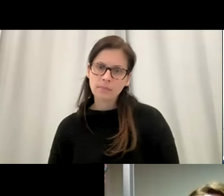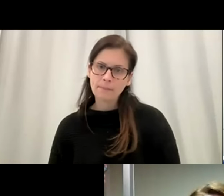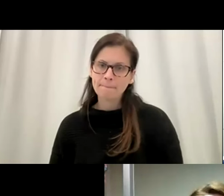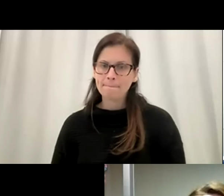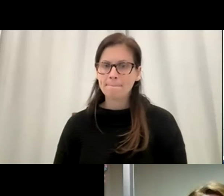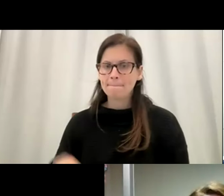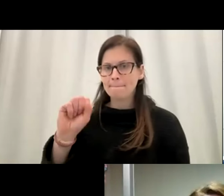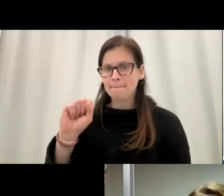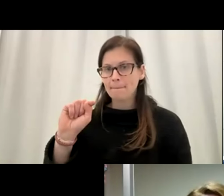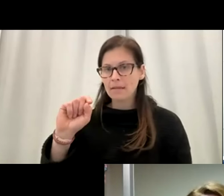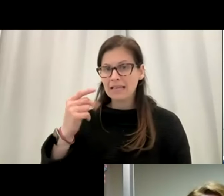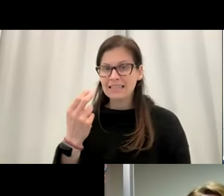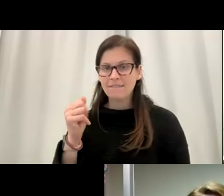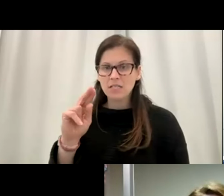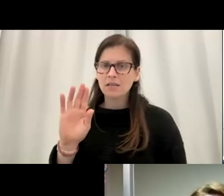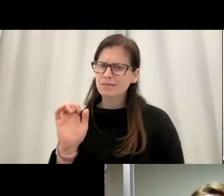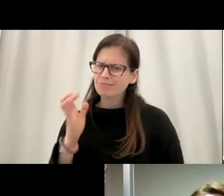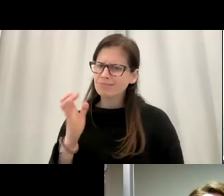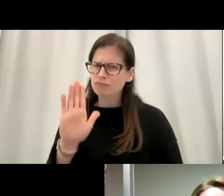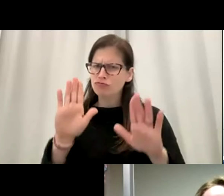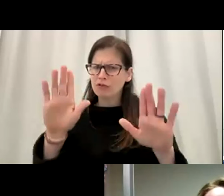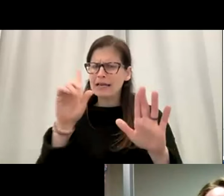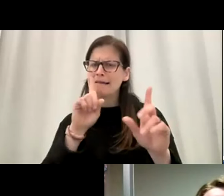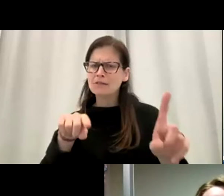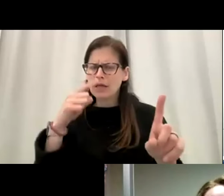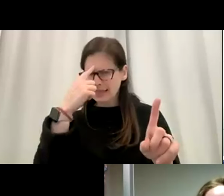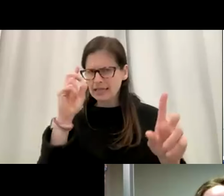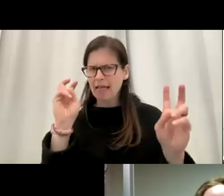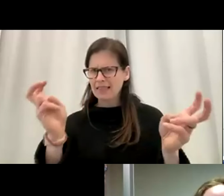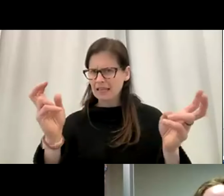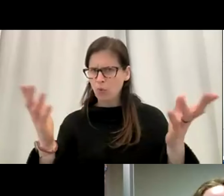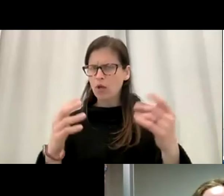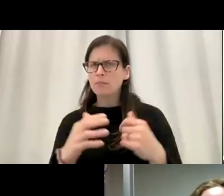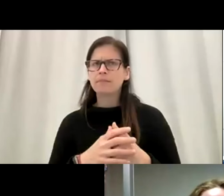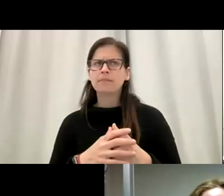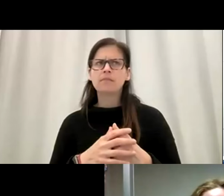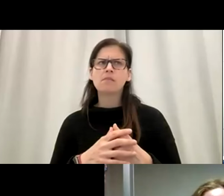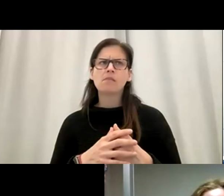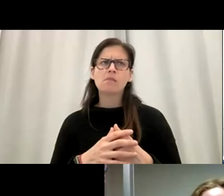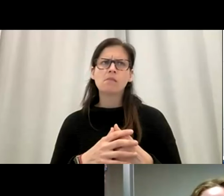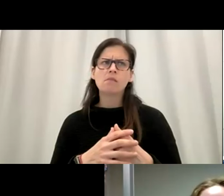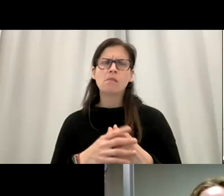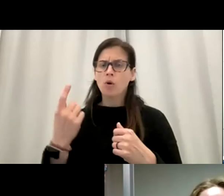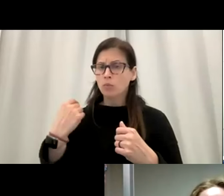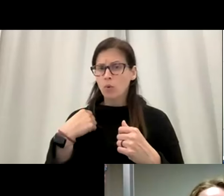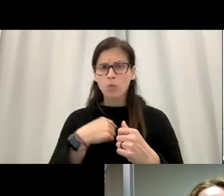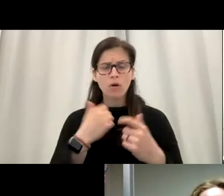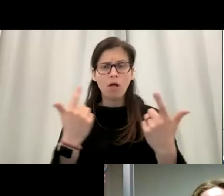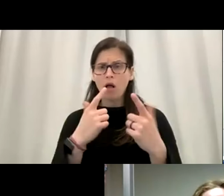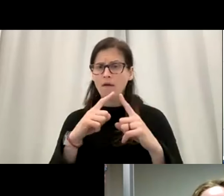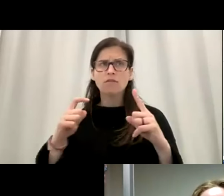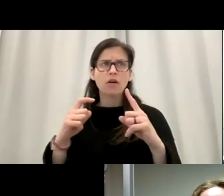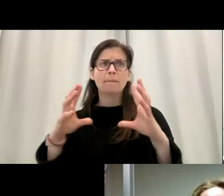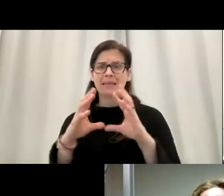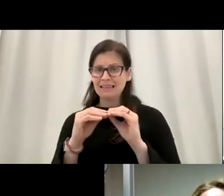Thank you all. Those are really great answers. And I think the theme is, you know, we're all coming at it as humans. So that approach is